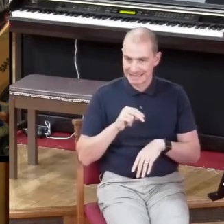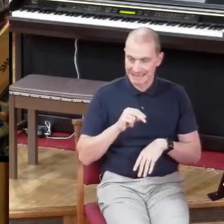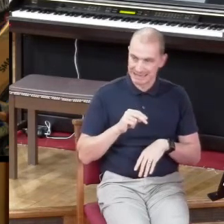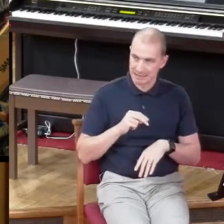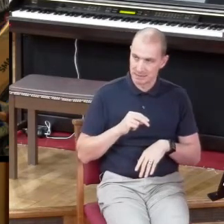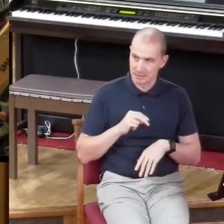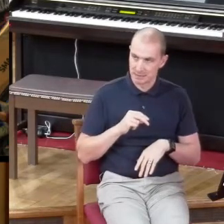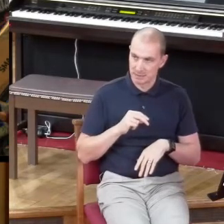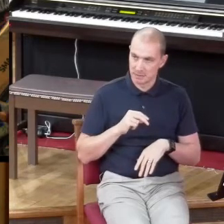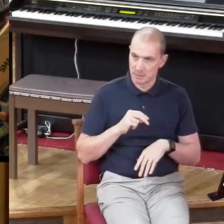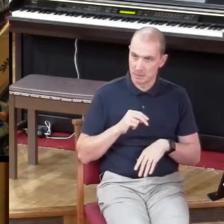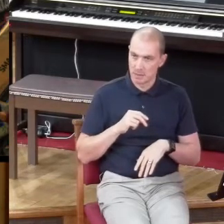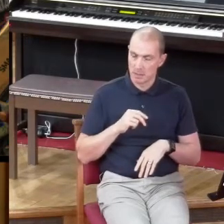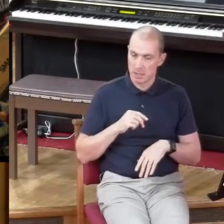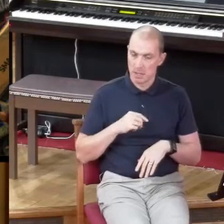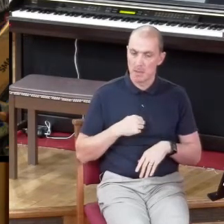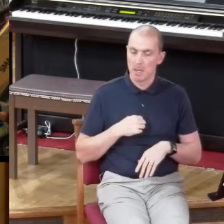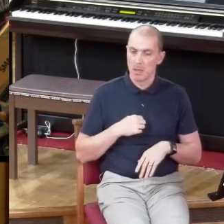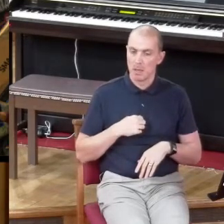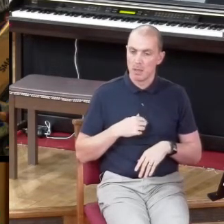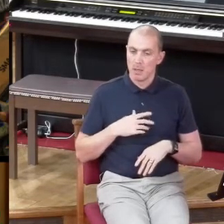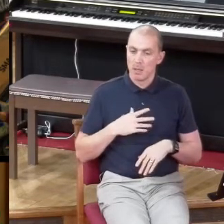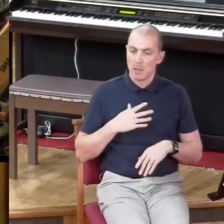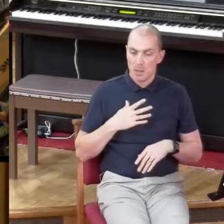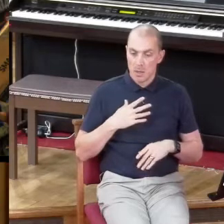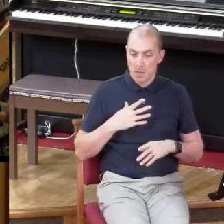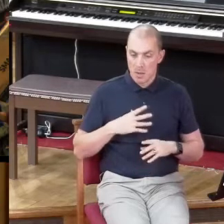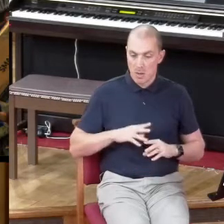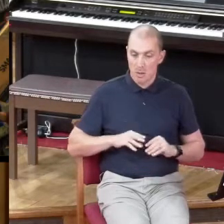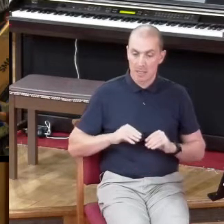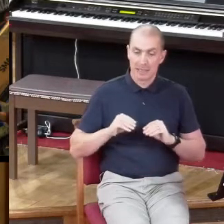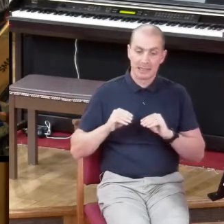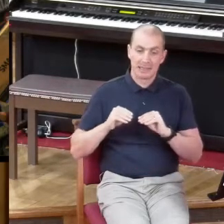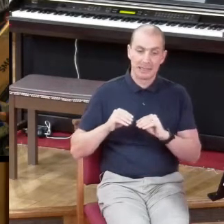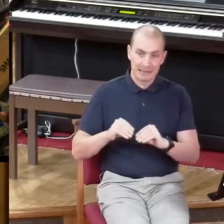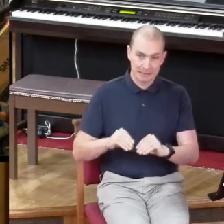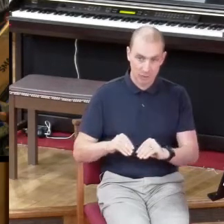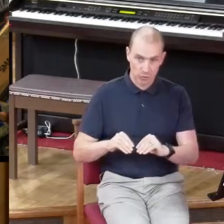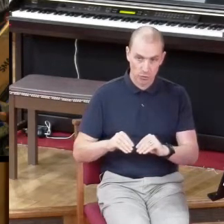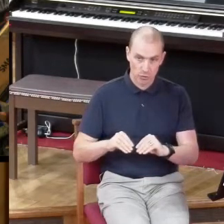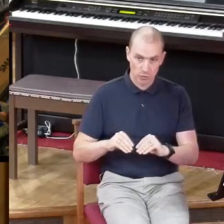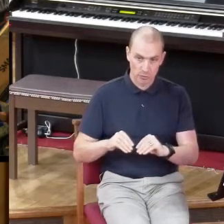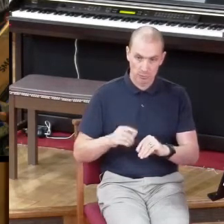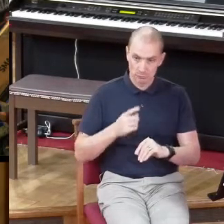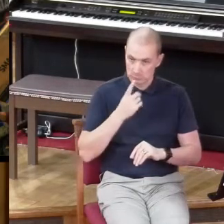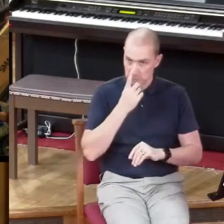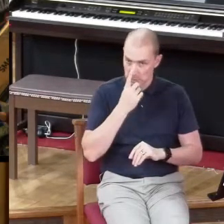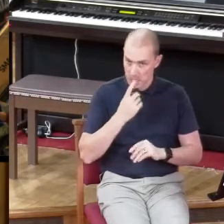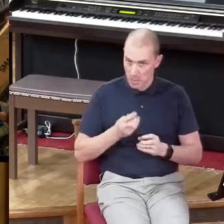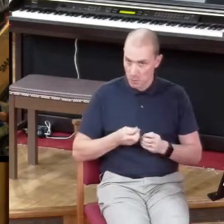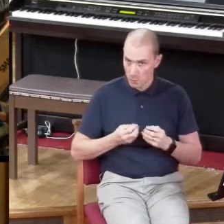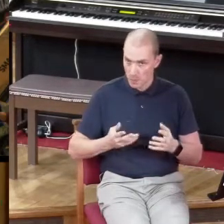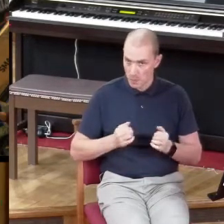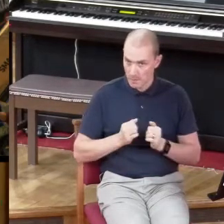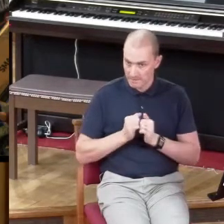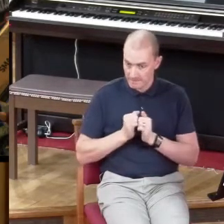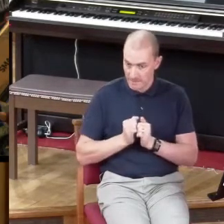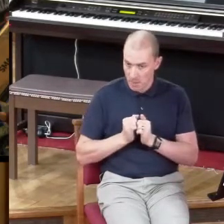pass it on unless we value it and guard it, unless it's important to us. We pass